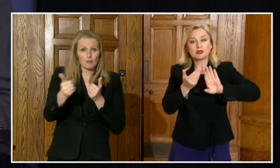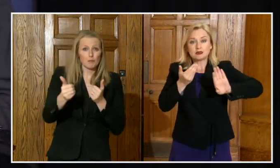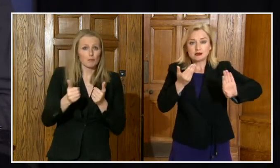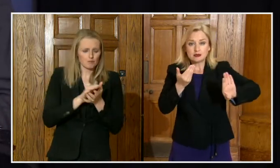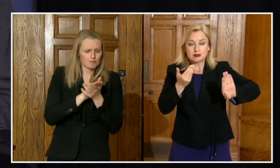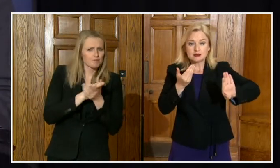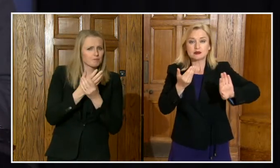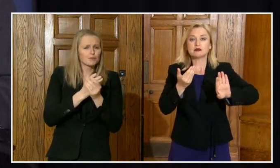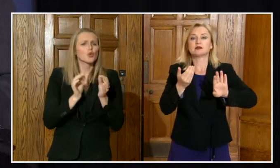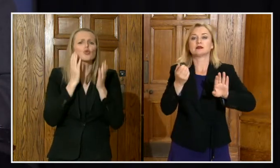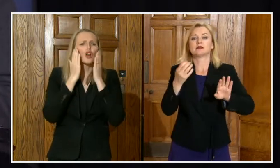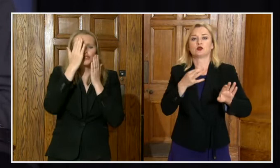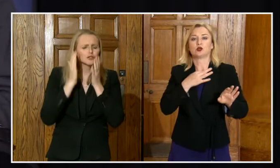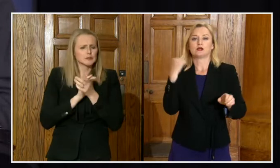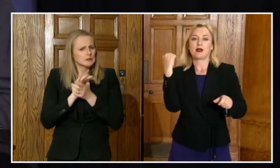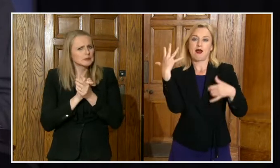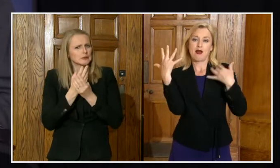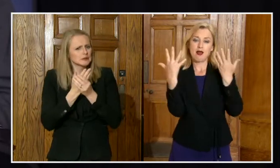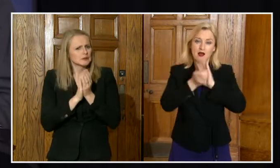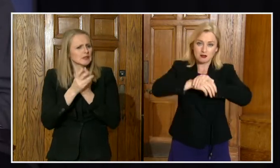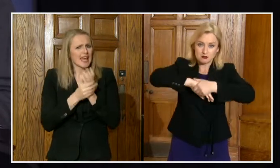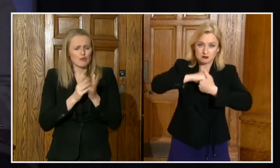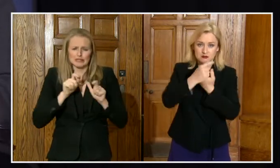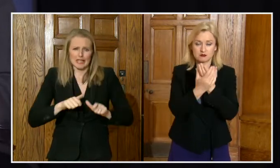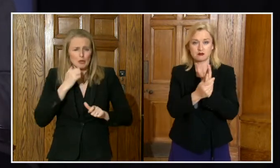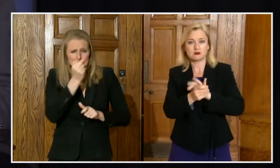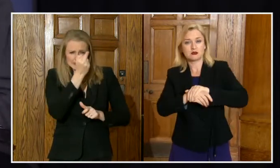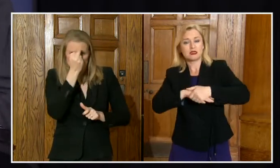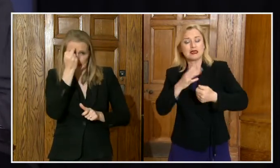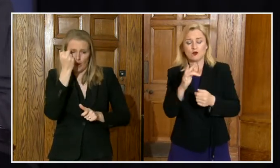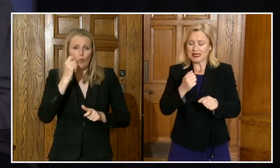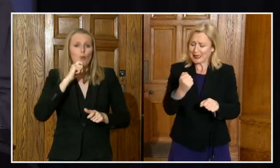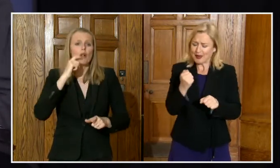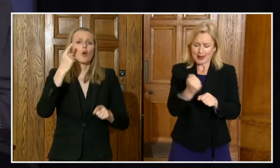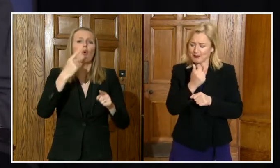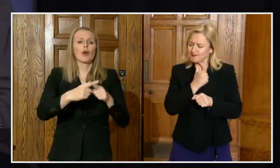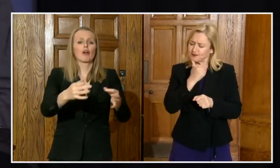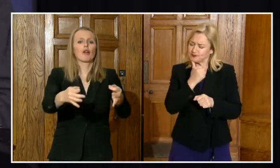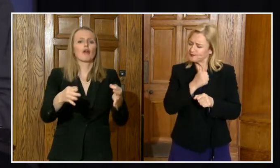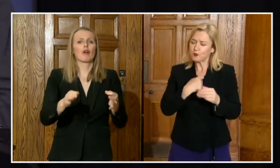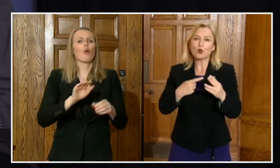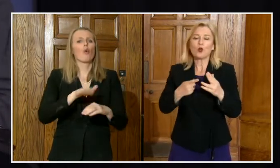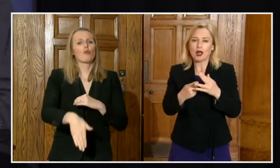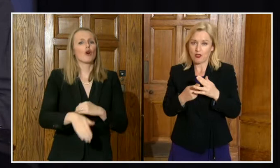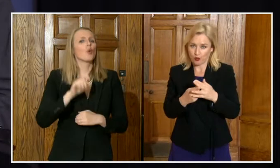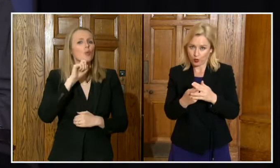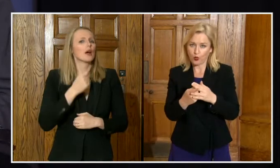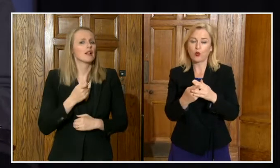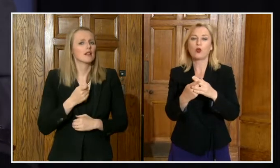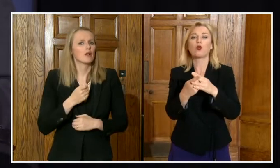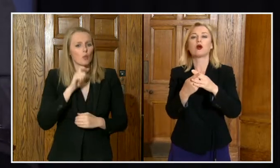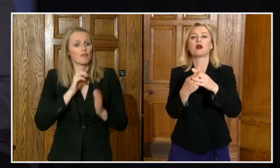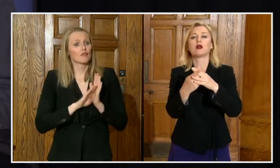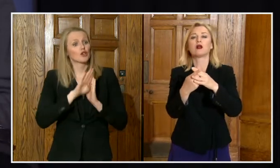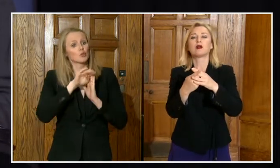respiratory and hand hygiene, the sooner we will all get through this and begin to come out to the other side of the first wave.